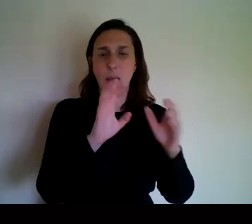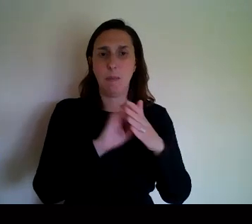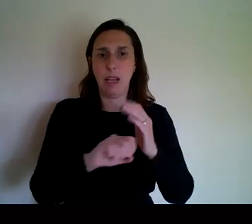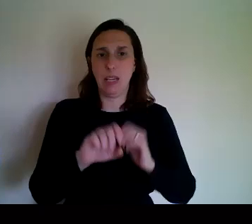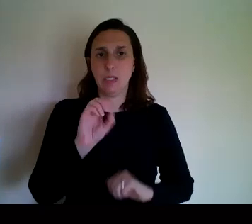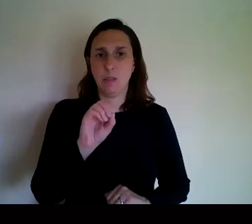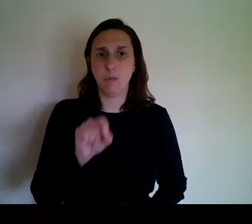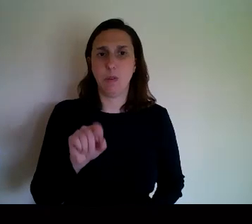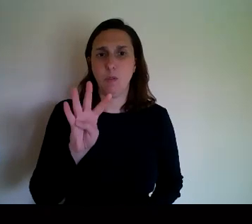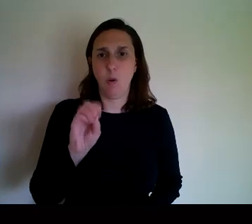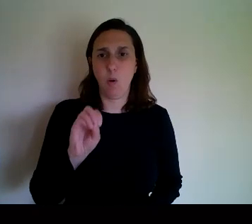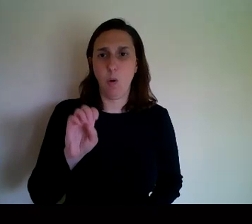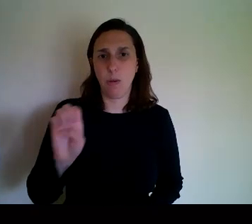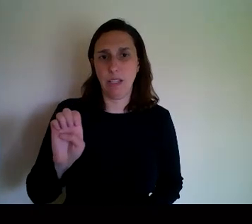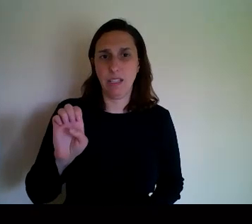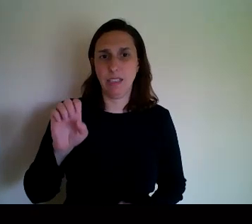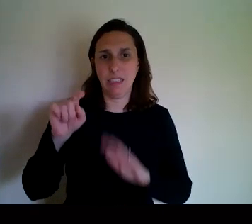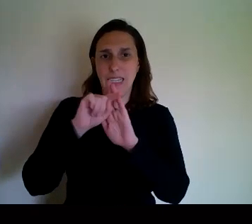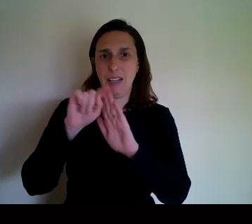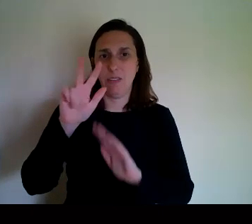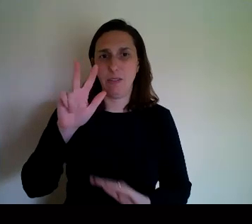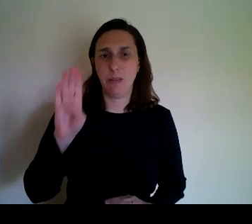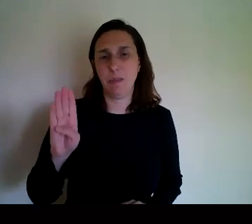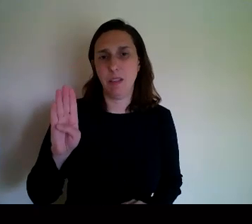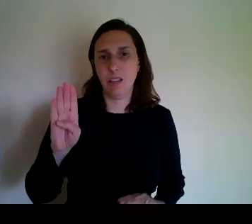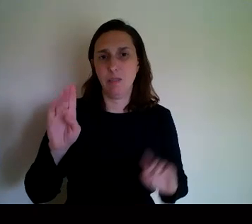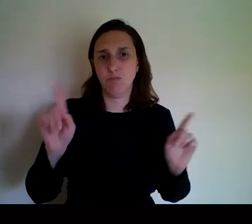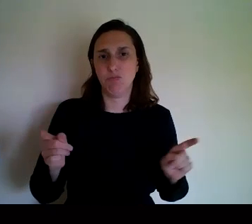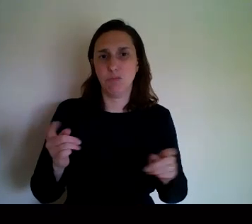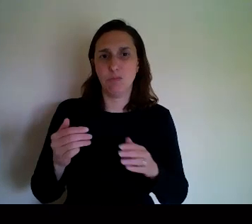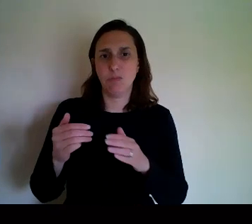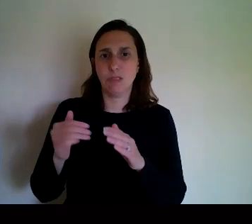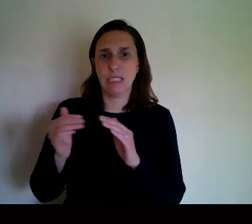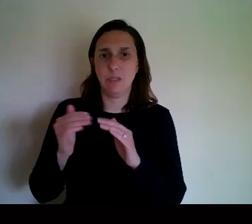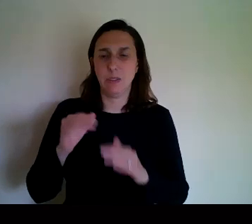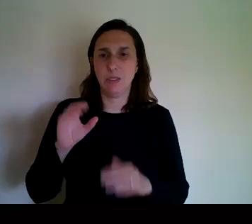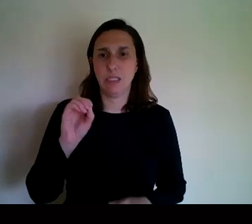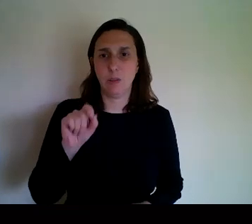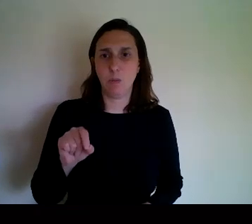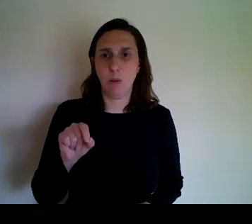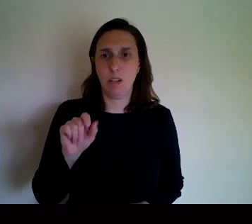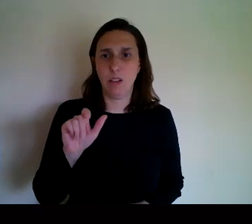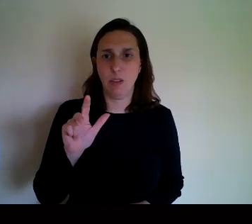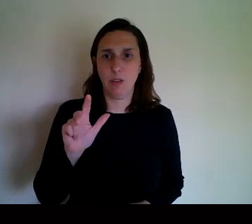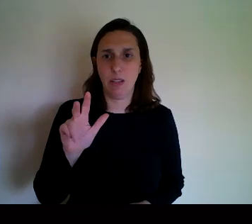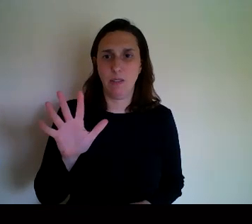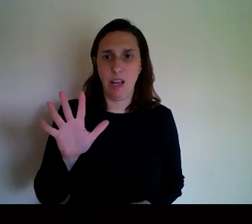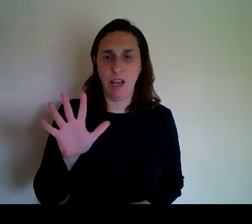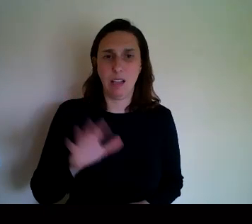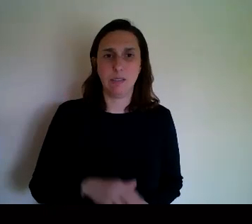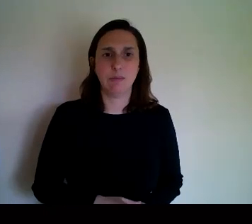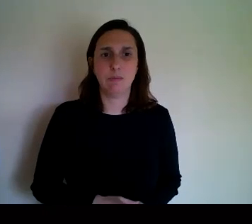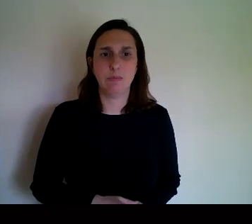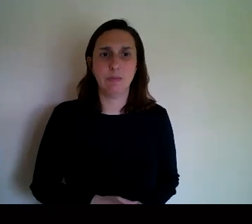0.40 e to the negative 3b equals 0.35. And A over